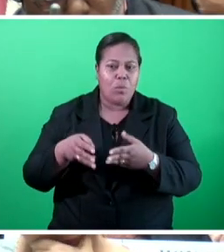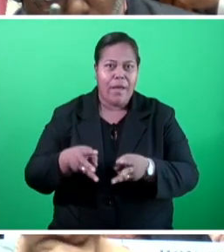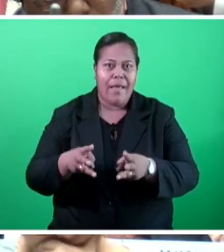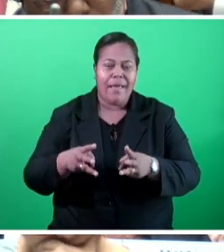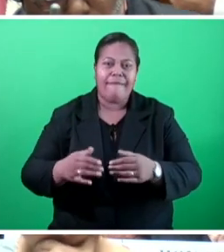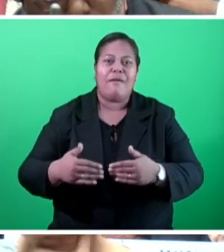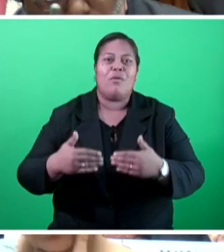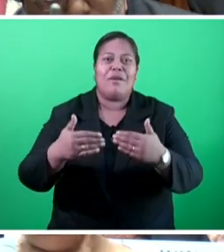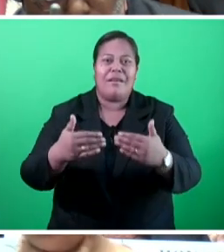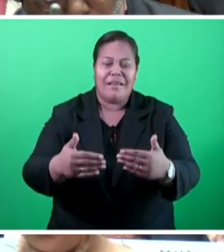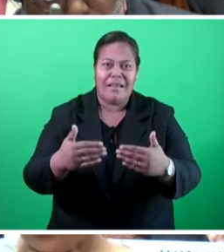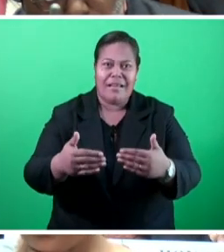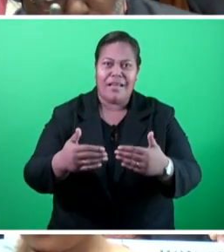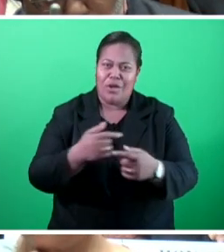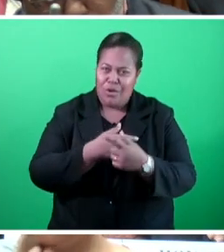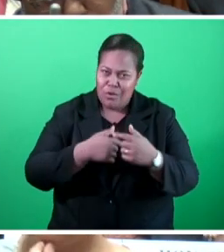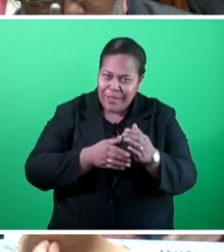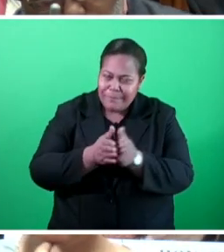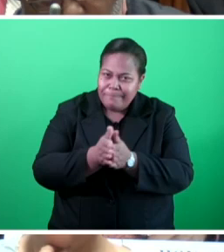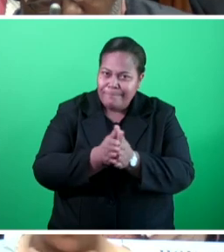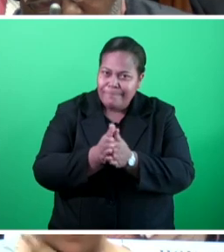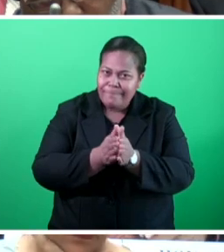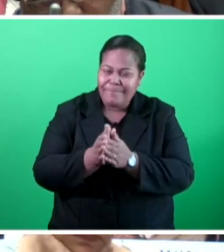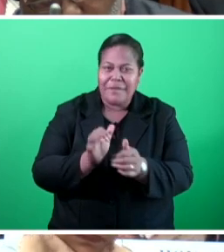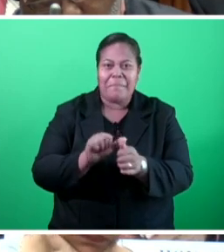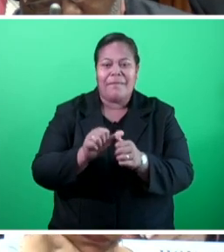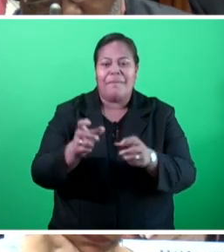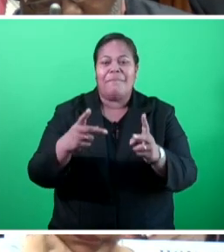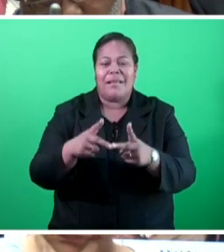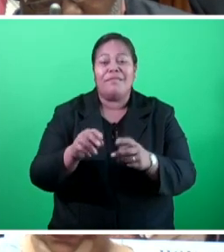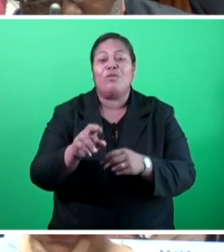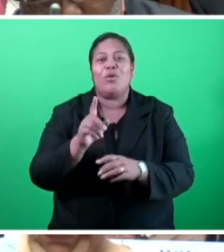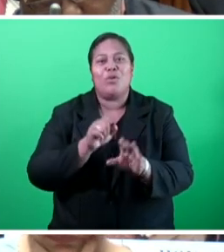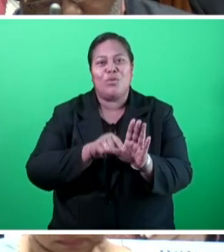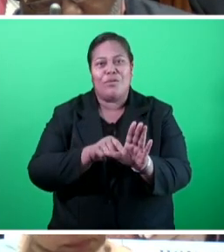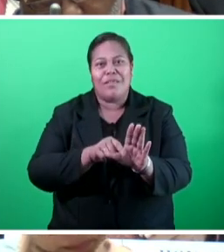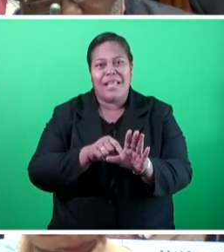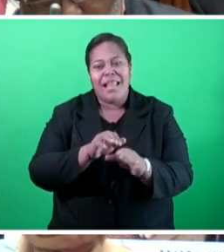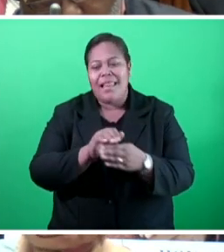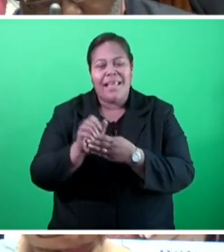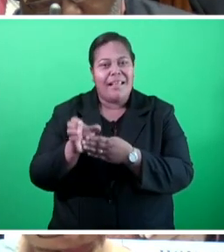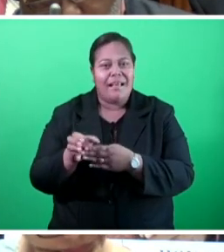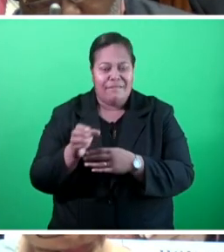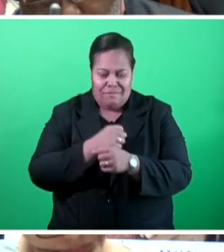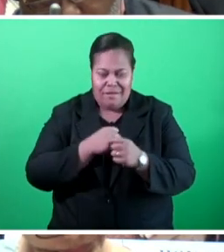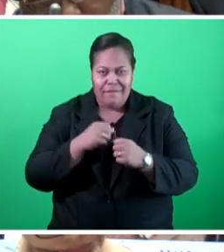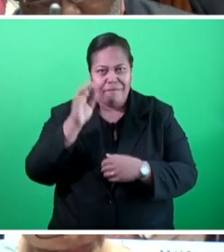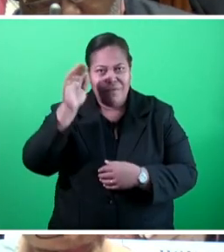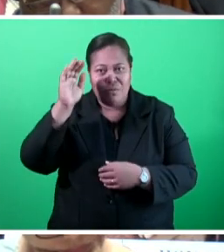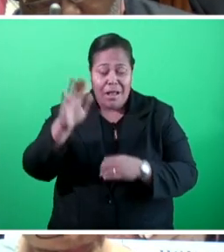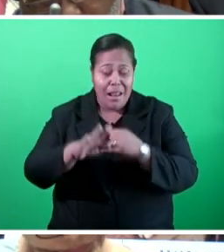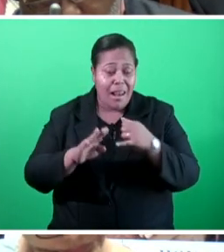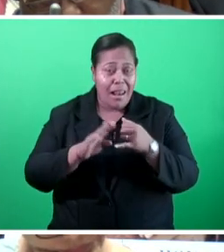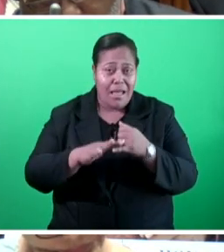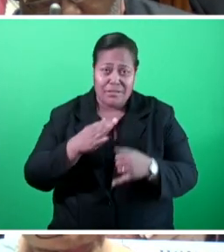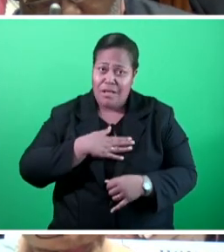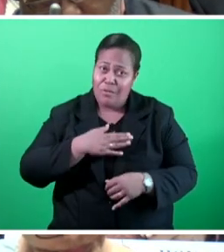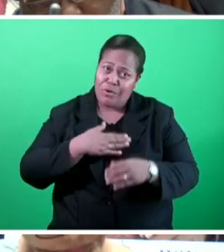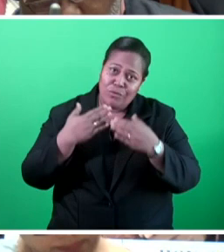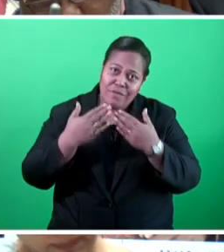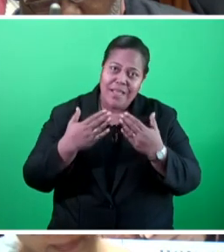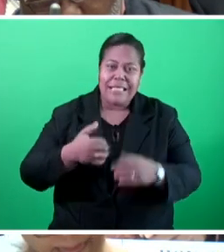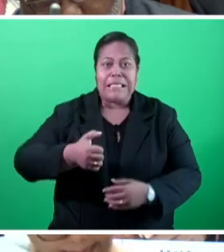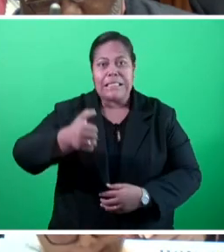horizons and better place our youth as leaders of our future. Lastly, Mr. Speaker, sir, I wish to thank all the 16